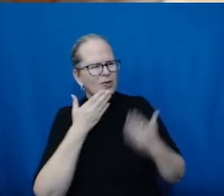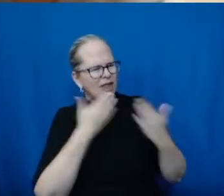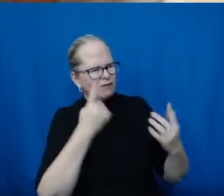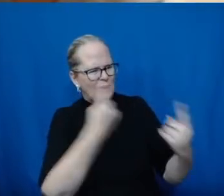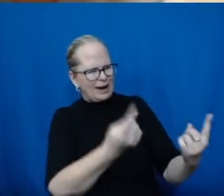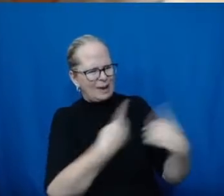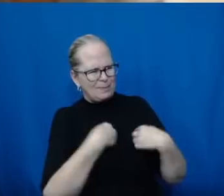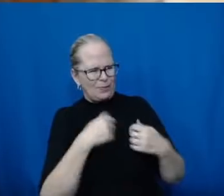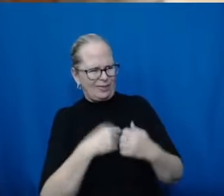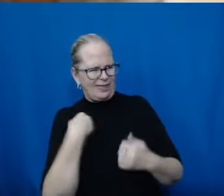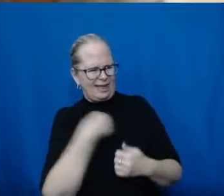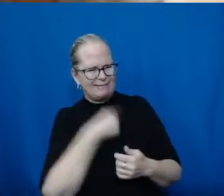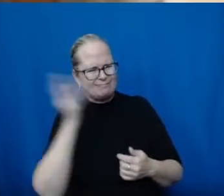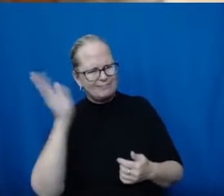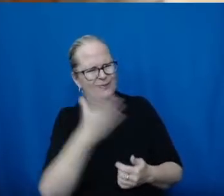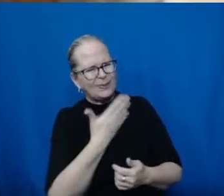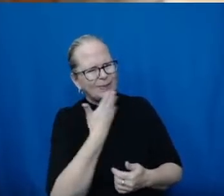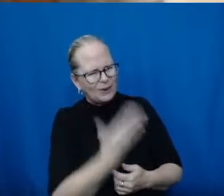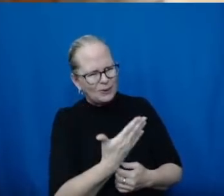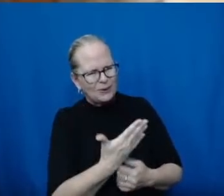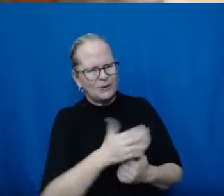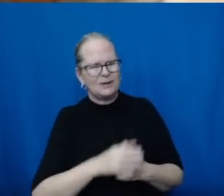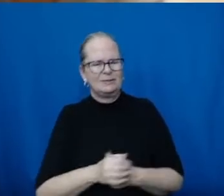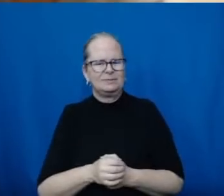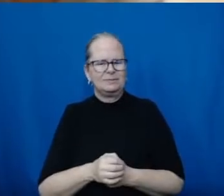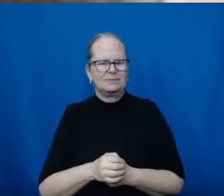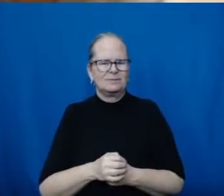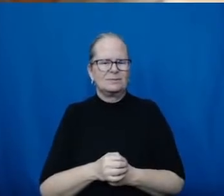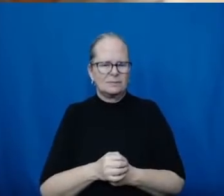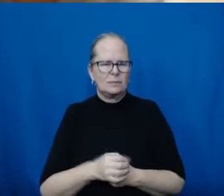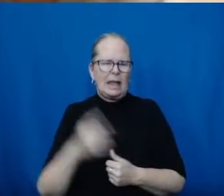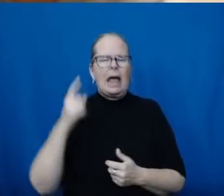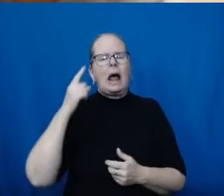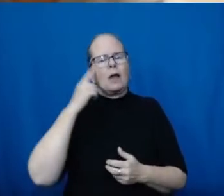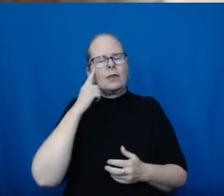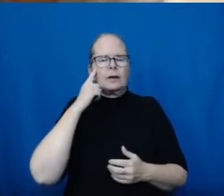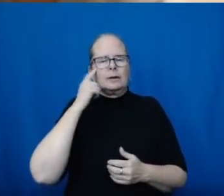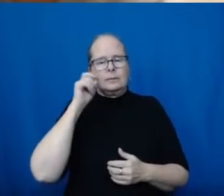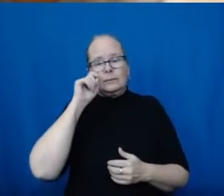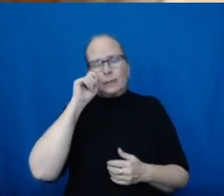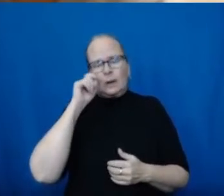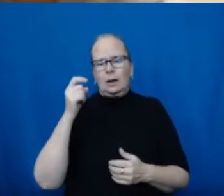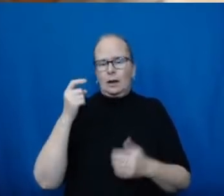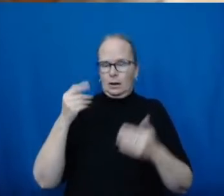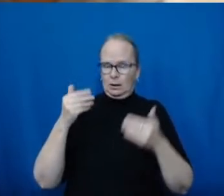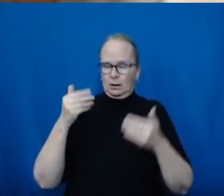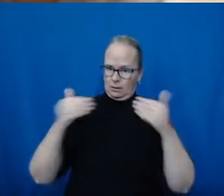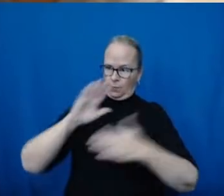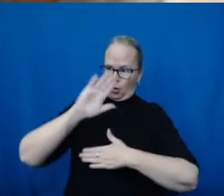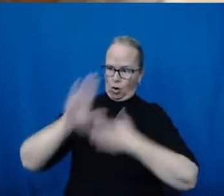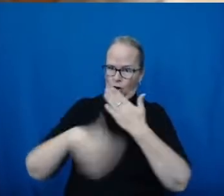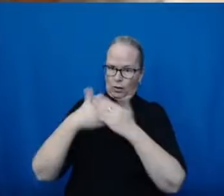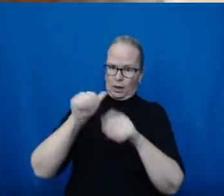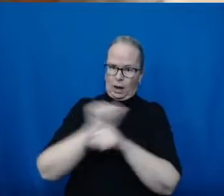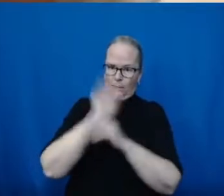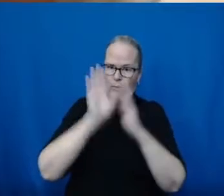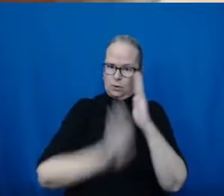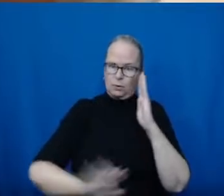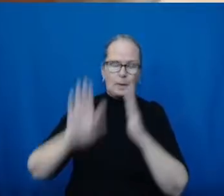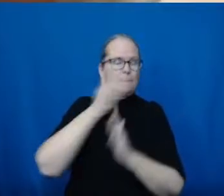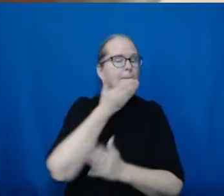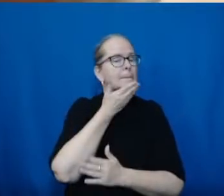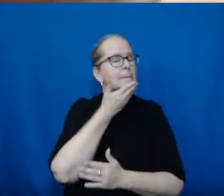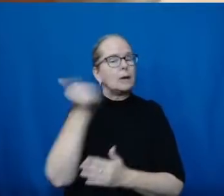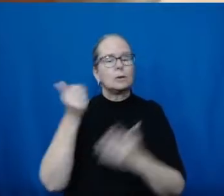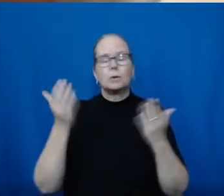going forward for all of Alberta is beginning to look at what populations are most likely to experience some of